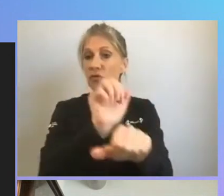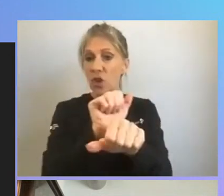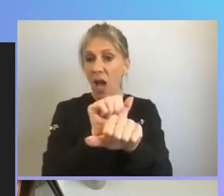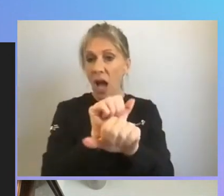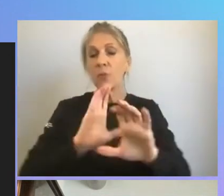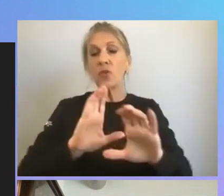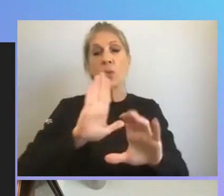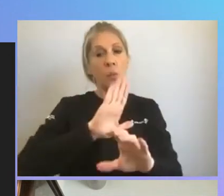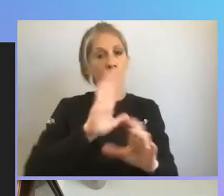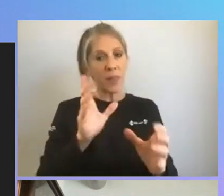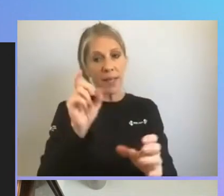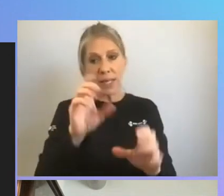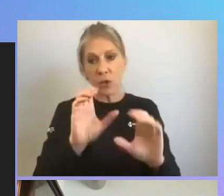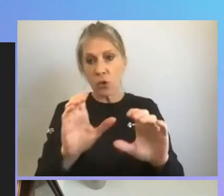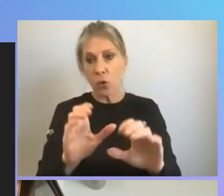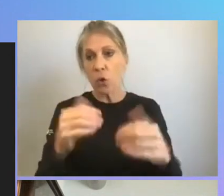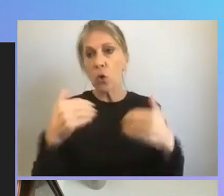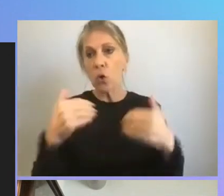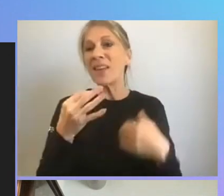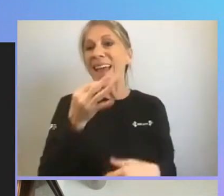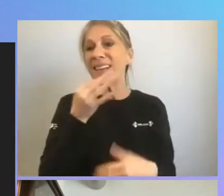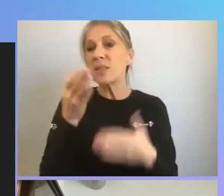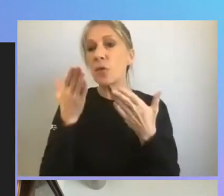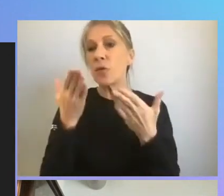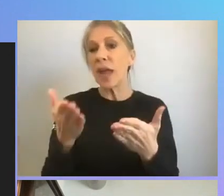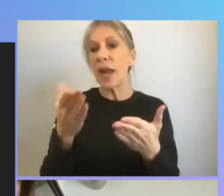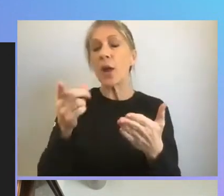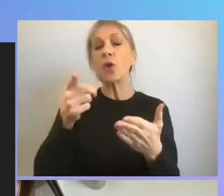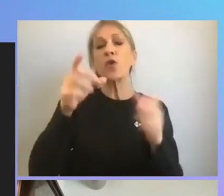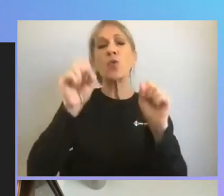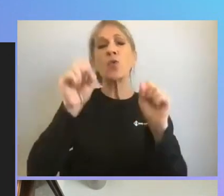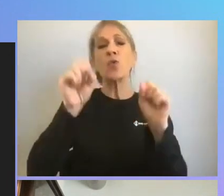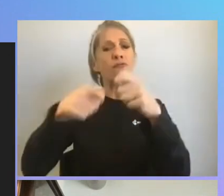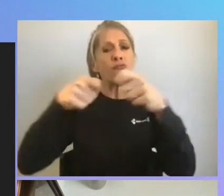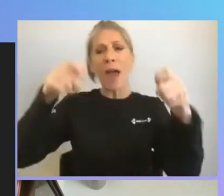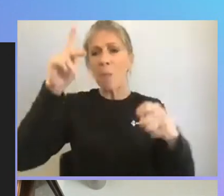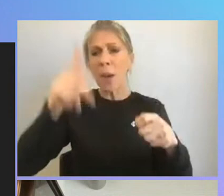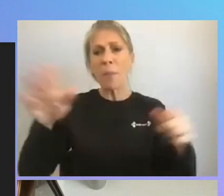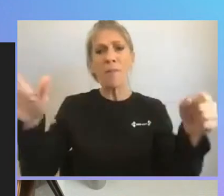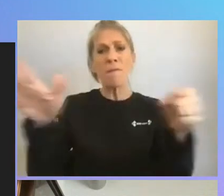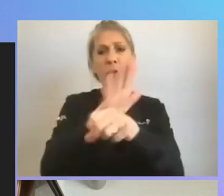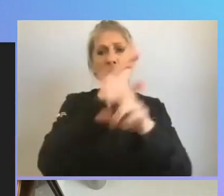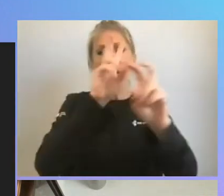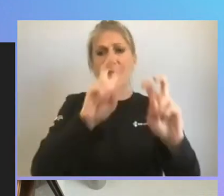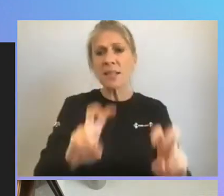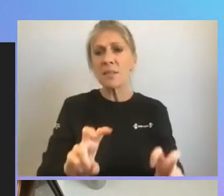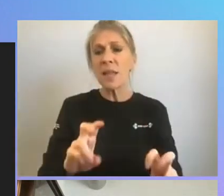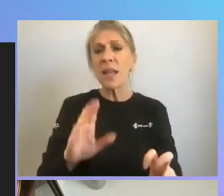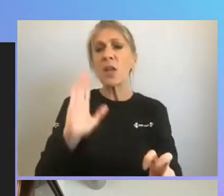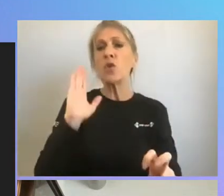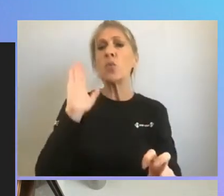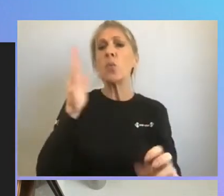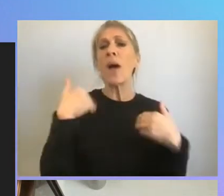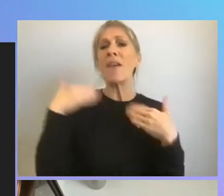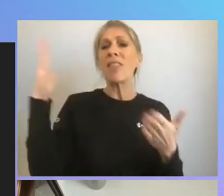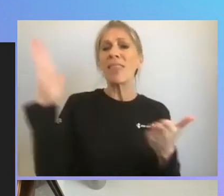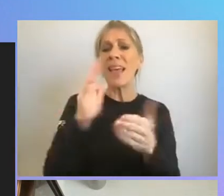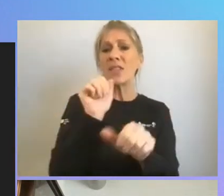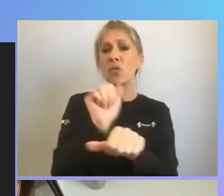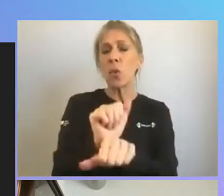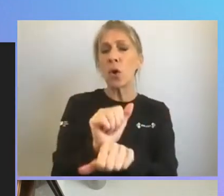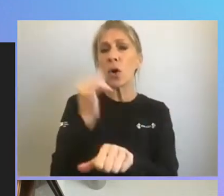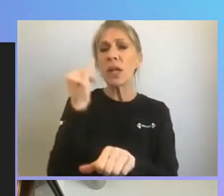they can do, and you do have an expert on site who can actually wrap up a full assessment, they'll actually have a lot less work to do if you've done all of